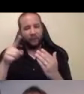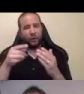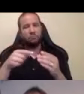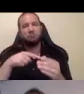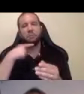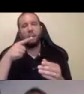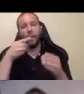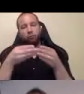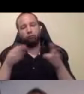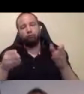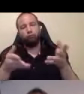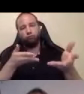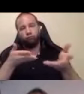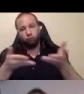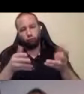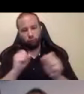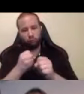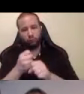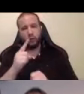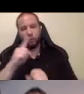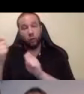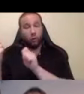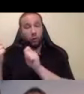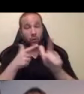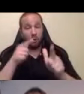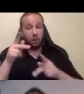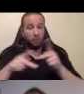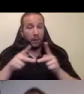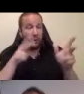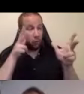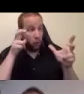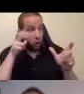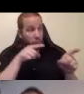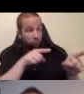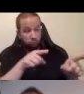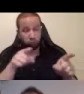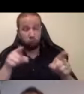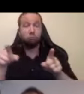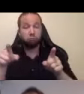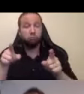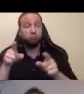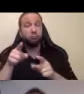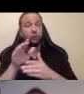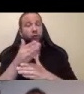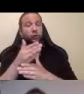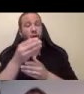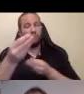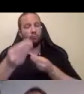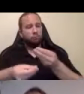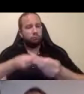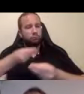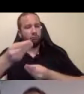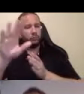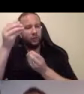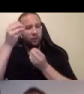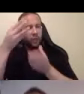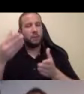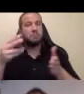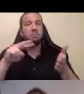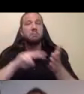sure that everyone is heard and also that we share important information with you. That means that we have broken